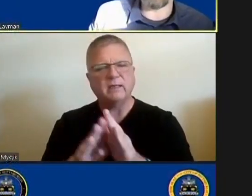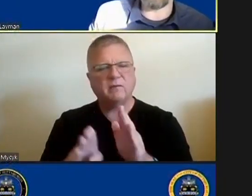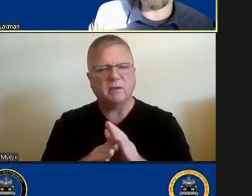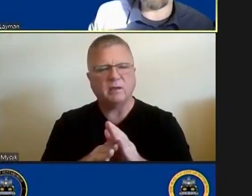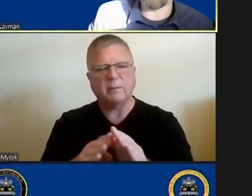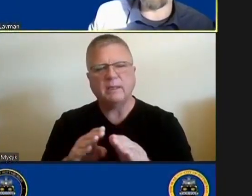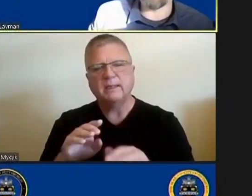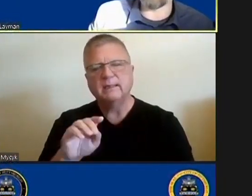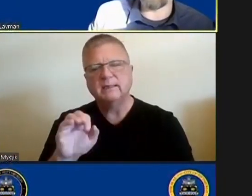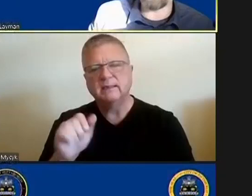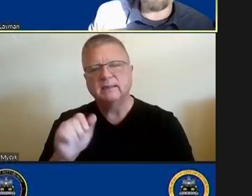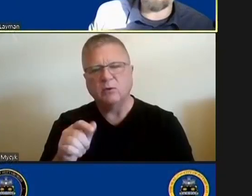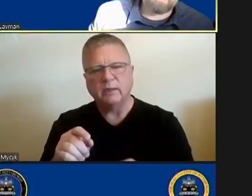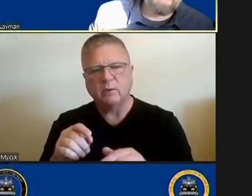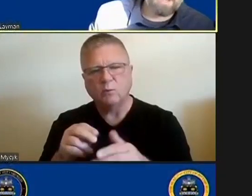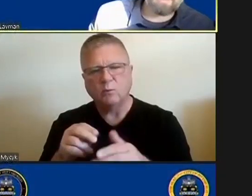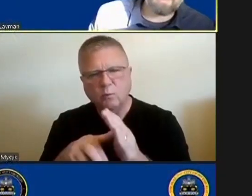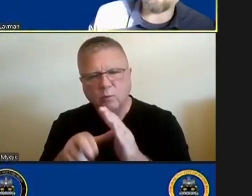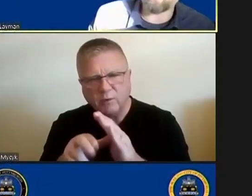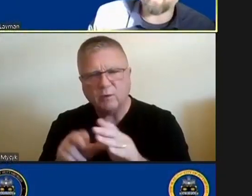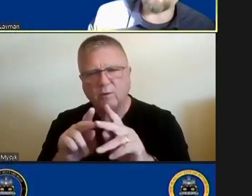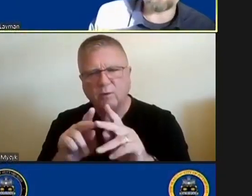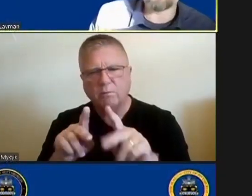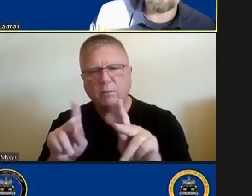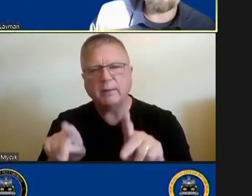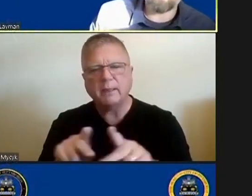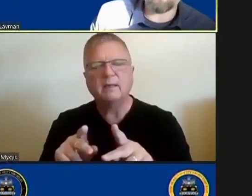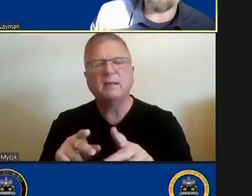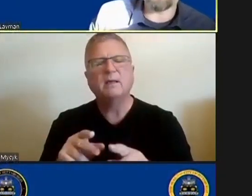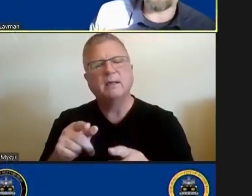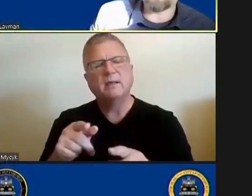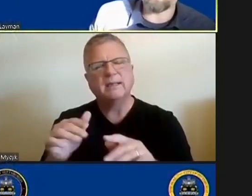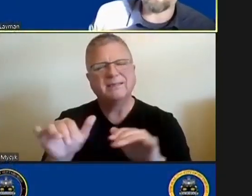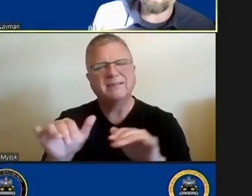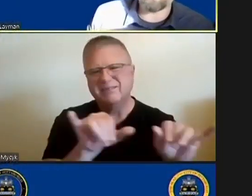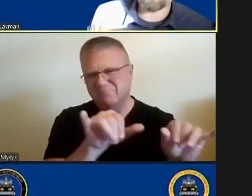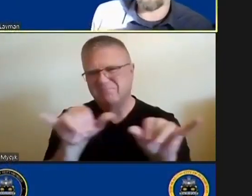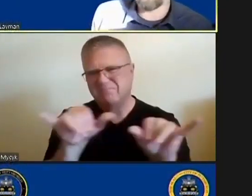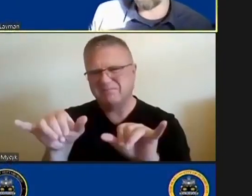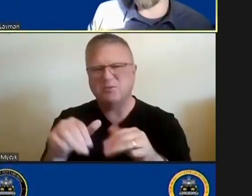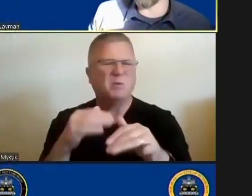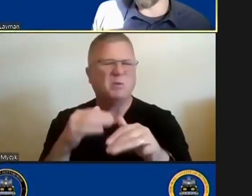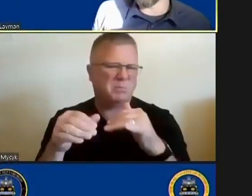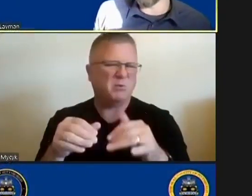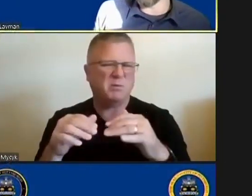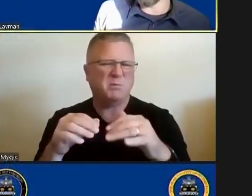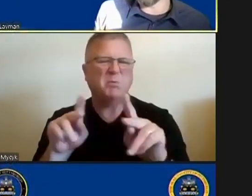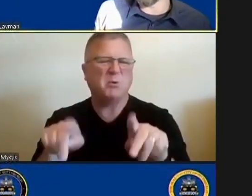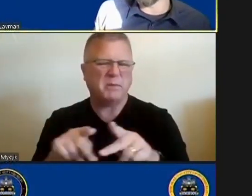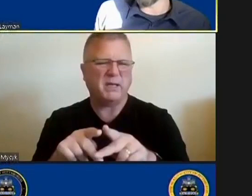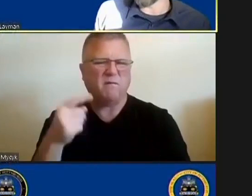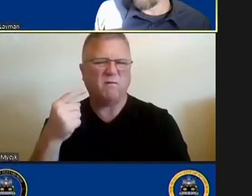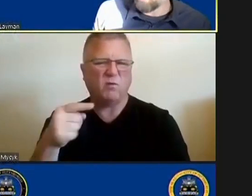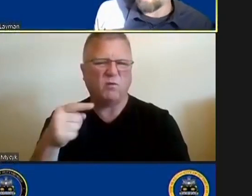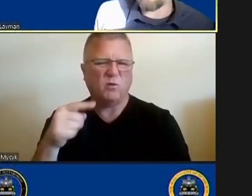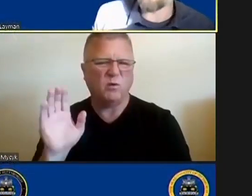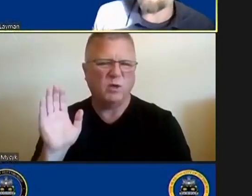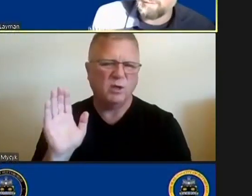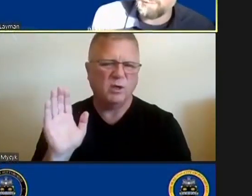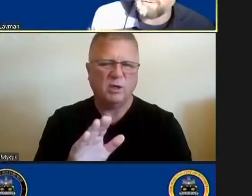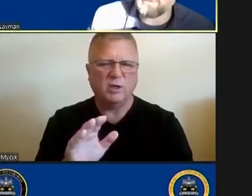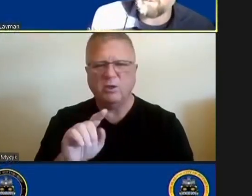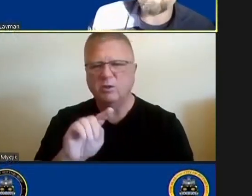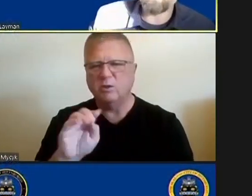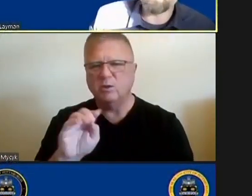is the sort of parallel equivalent of a building permit for your zoning and